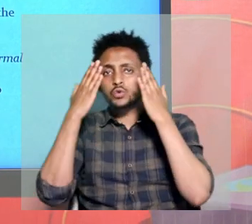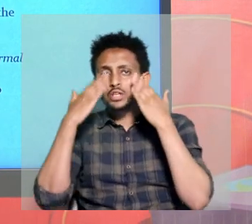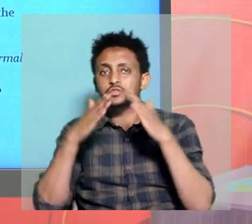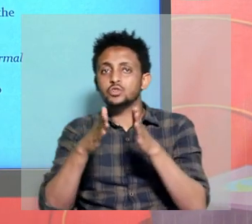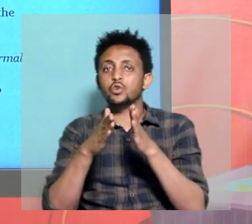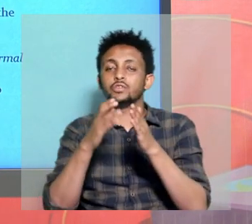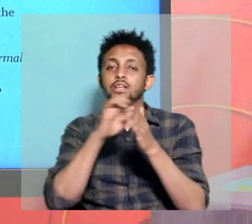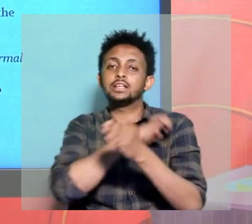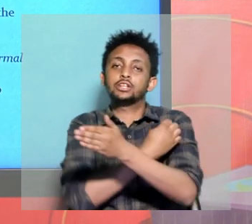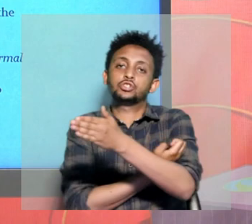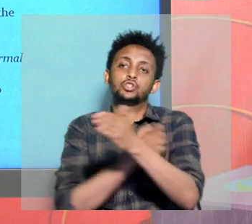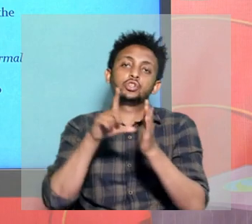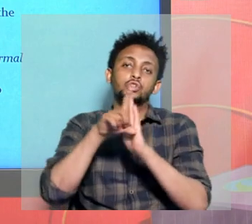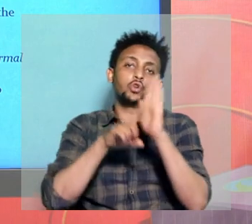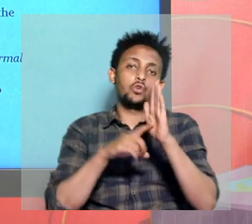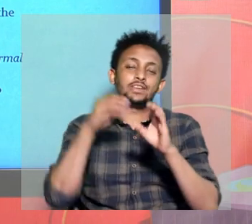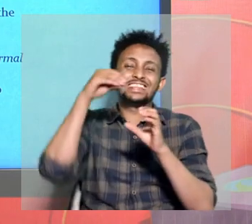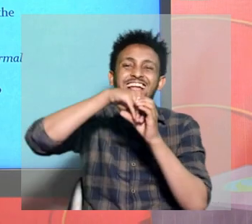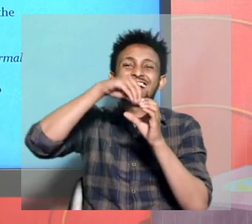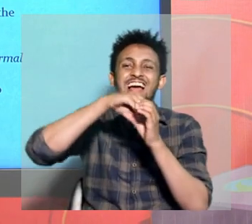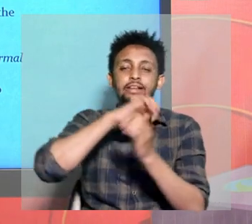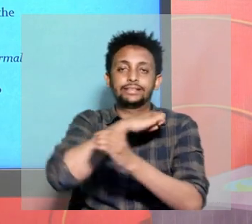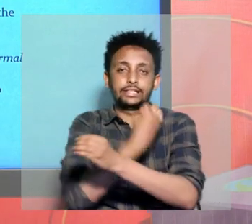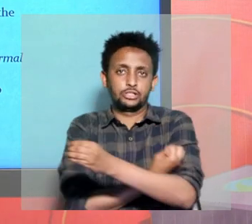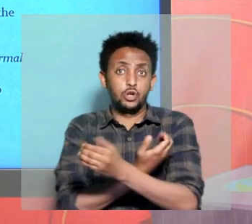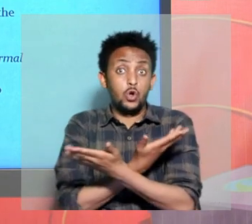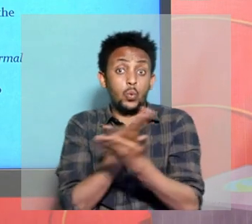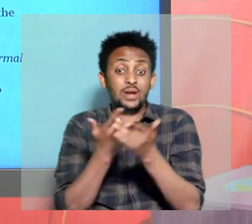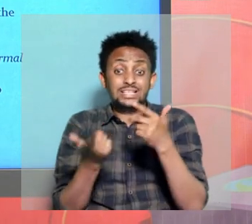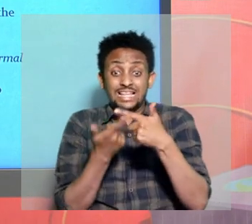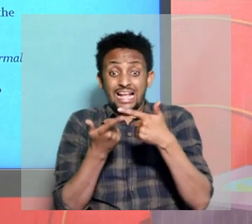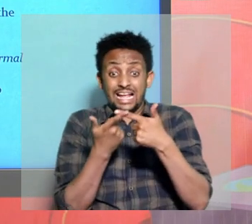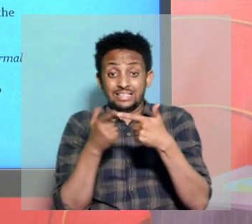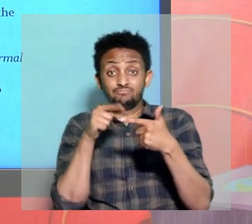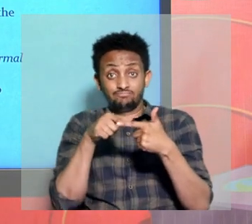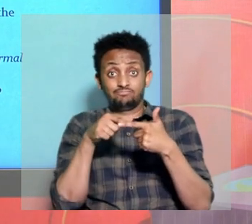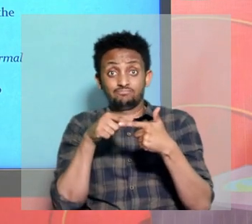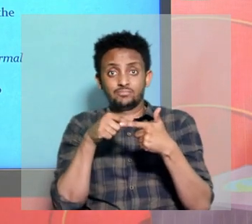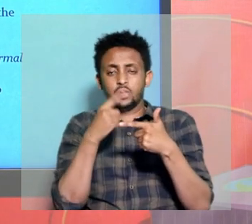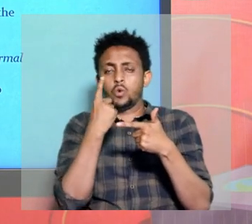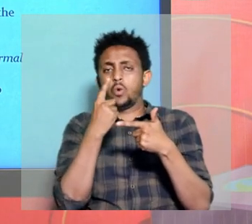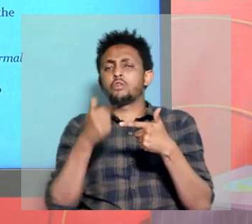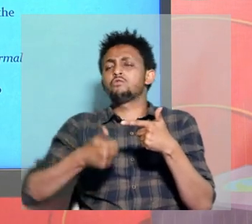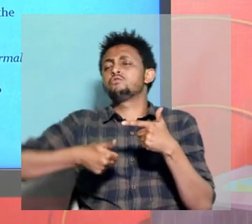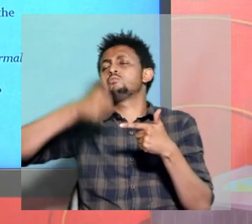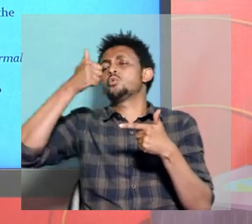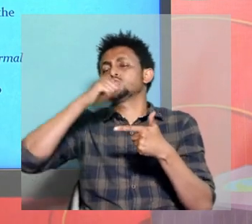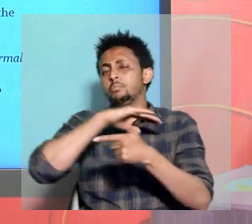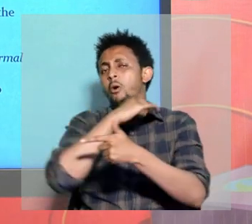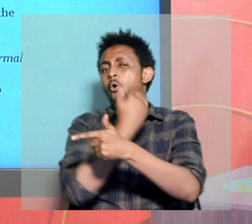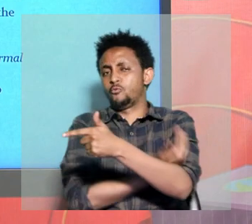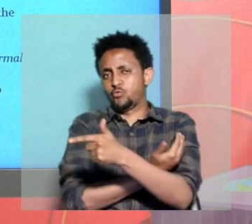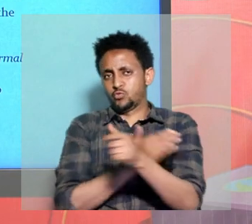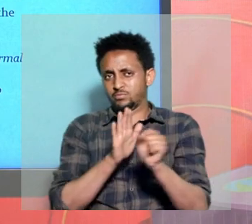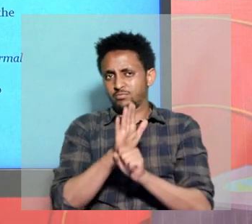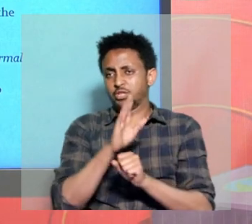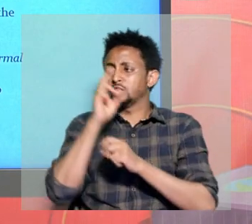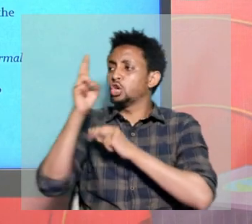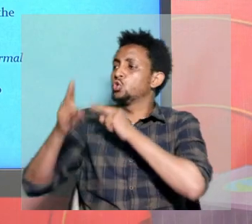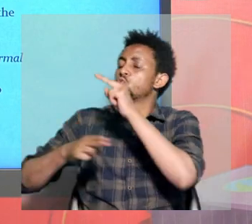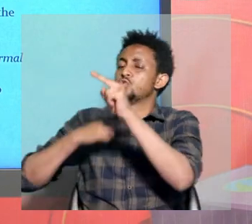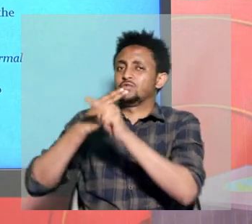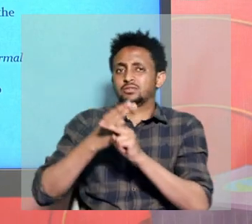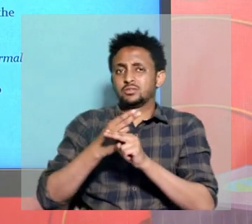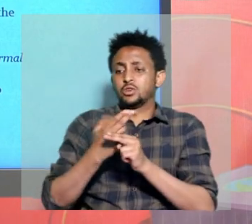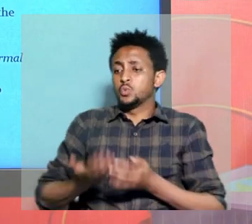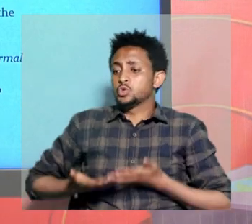of energy or the law of internal energy. Whereas second law of thermodynamics, one of the most powerful law in the universe